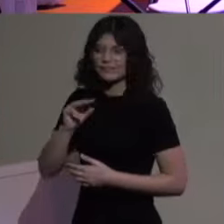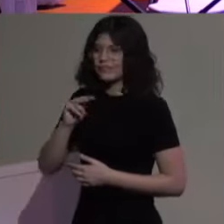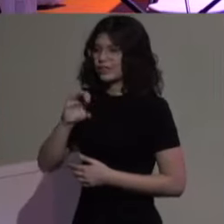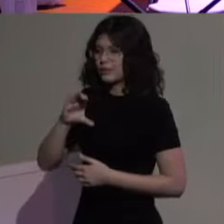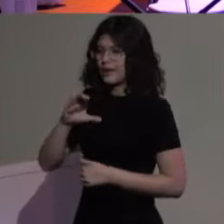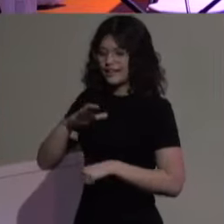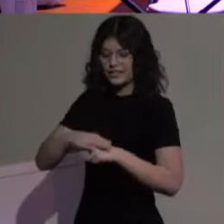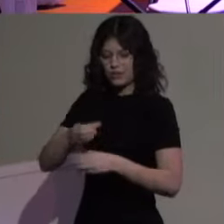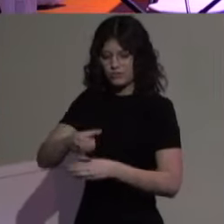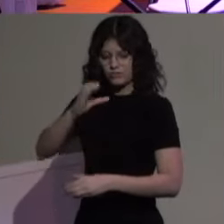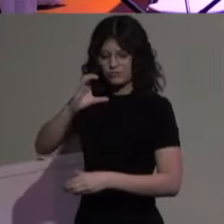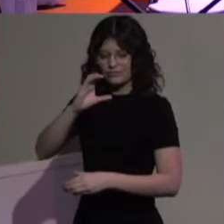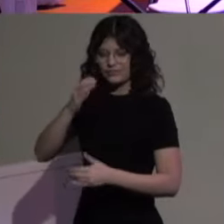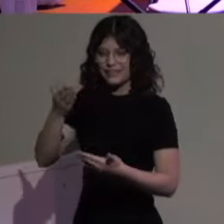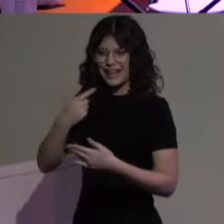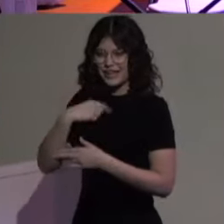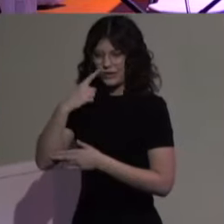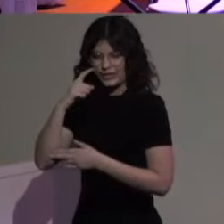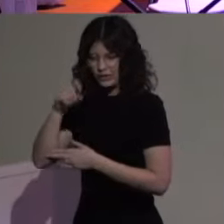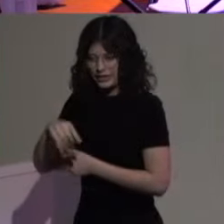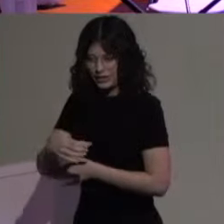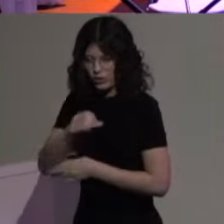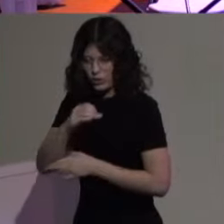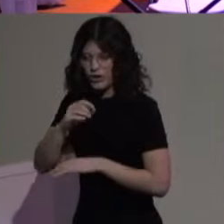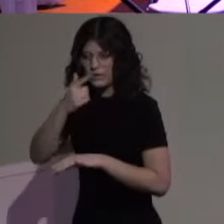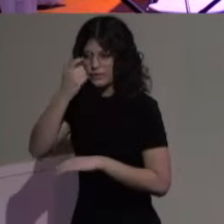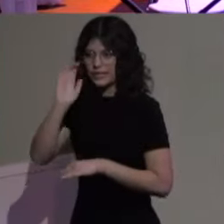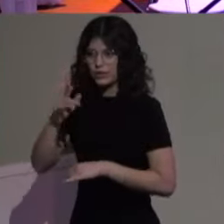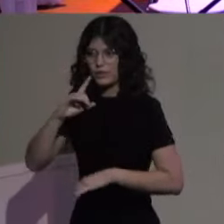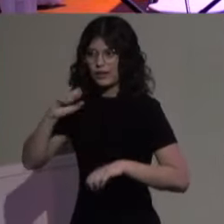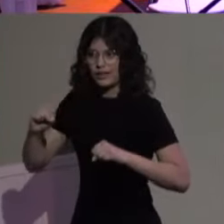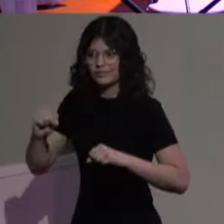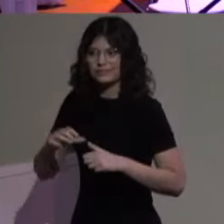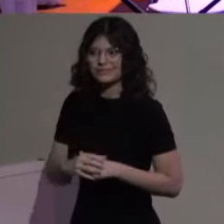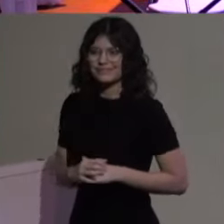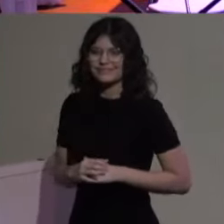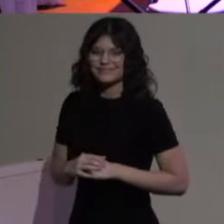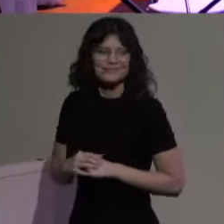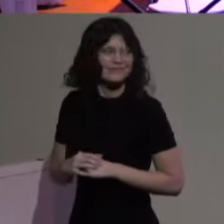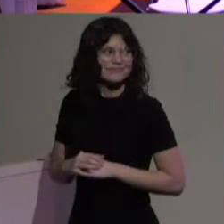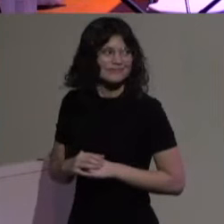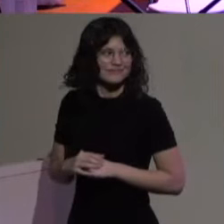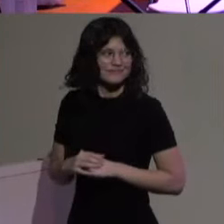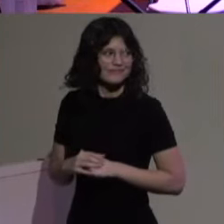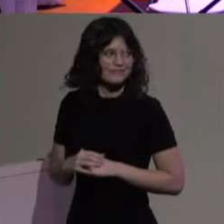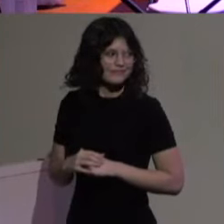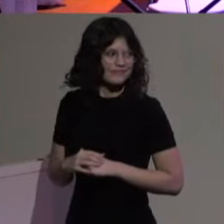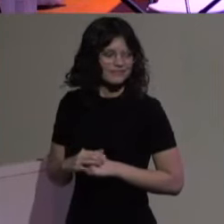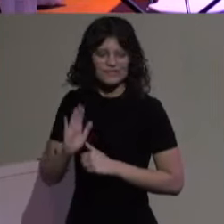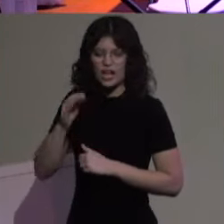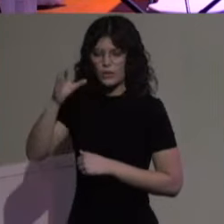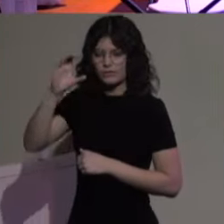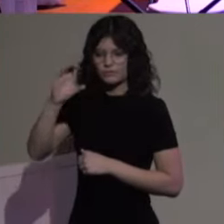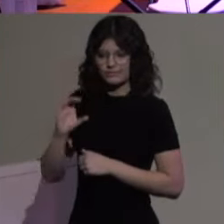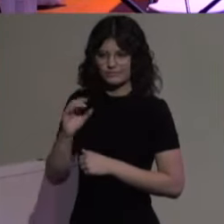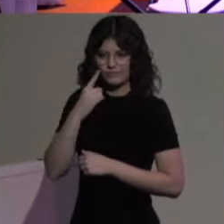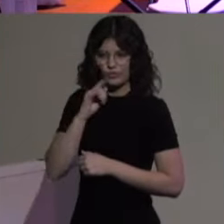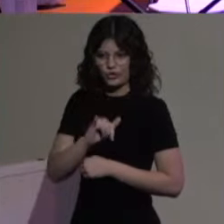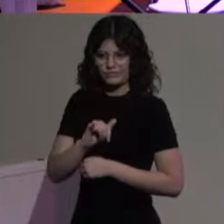on a stand right here. I don't think you need to hold it just because it's going to be loud. Right here. I'm going to move it down a little bit. There you